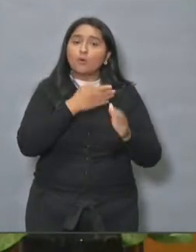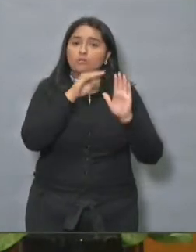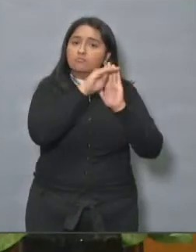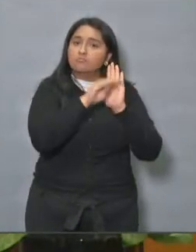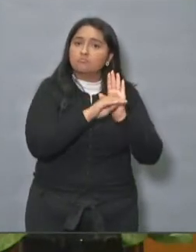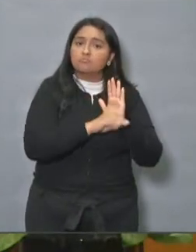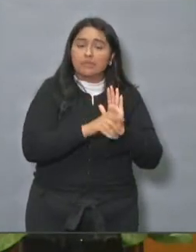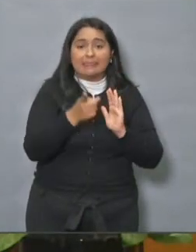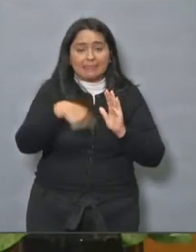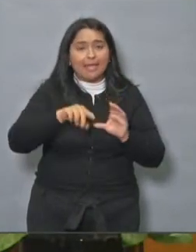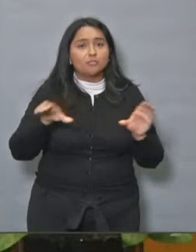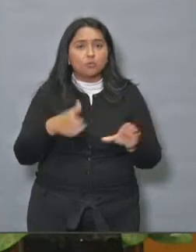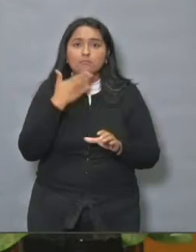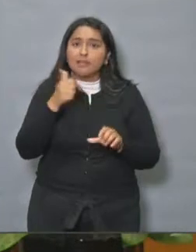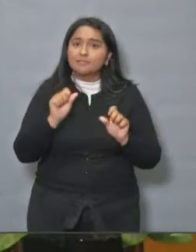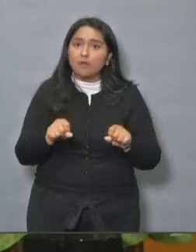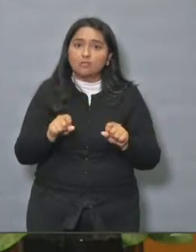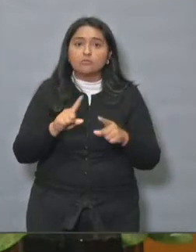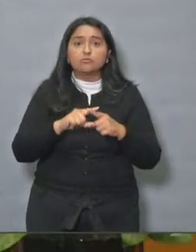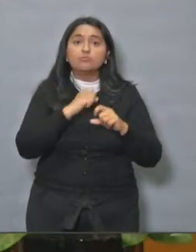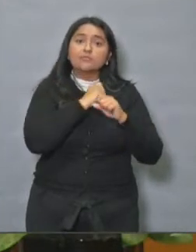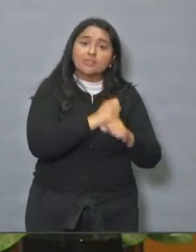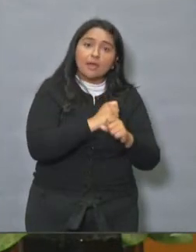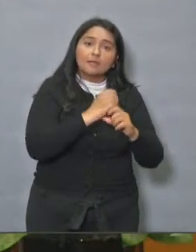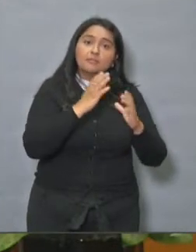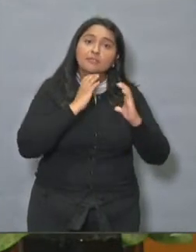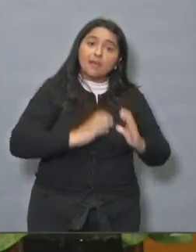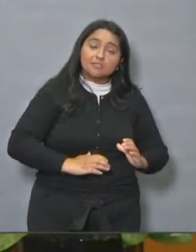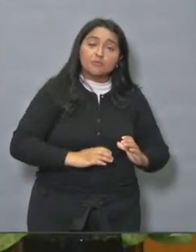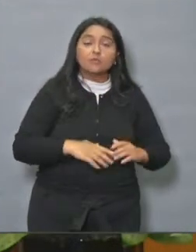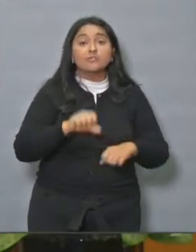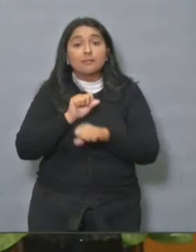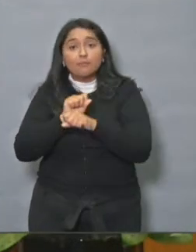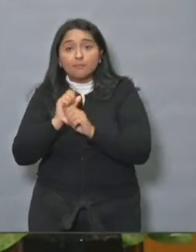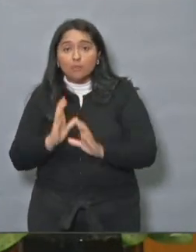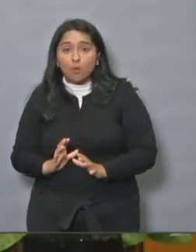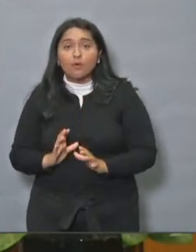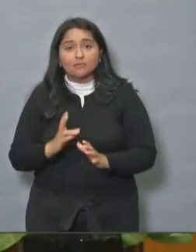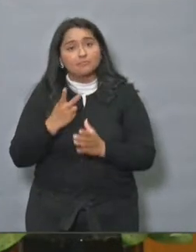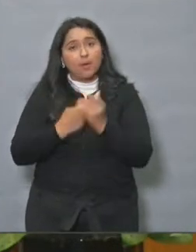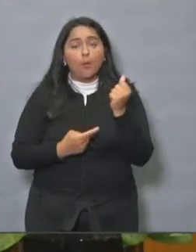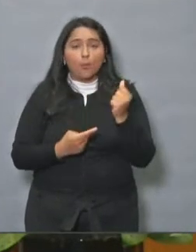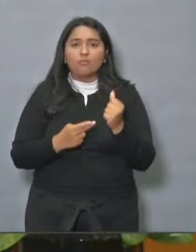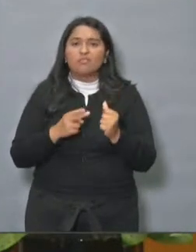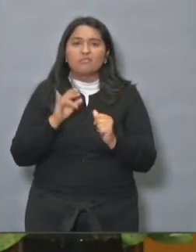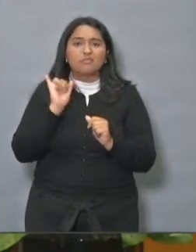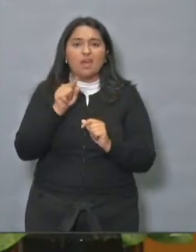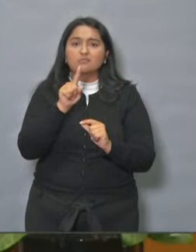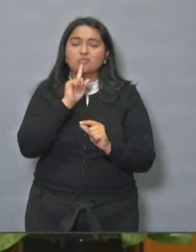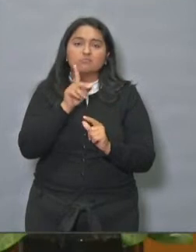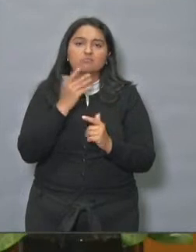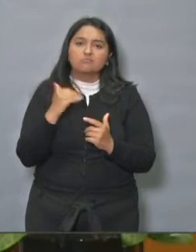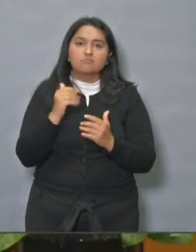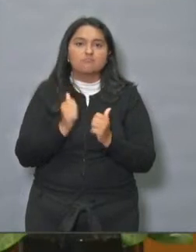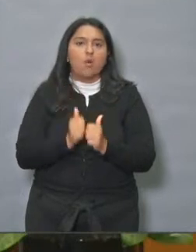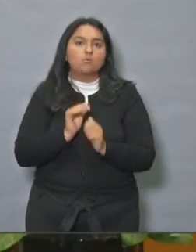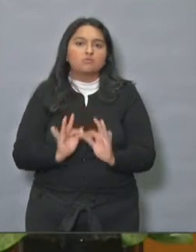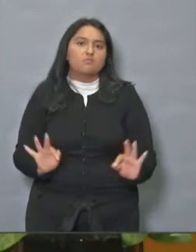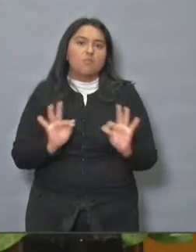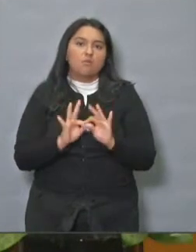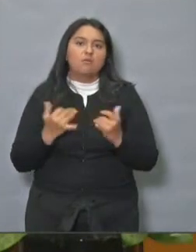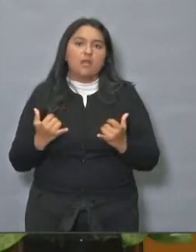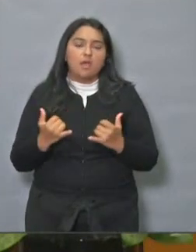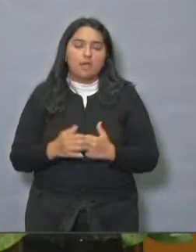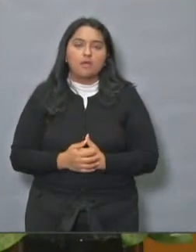again, to protect both workers and customers, and that is what's most important now. We had